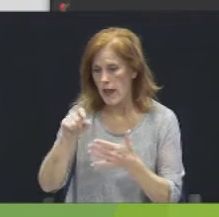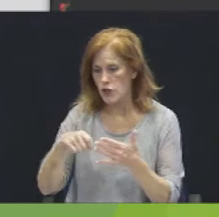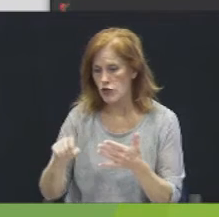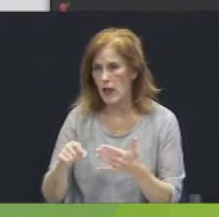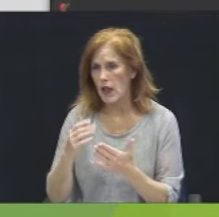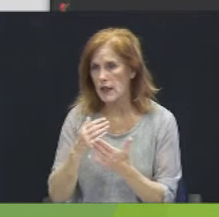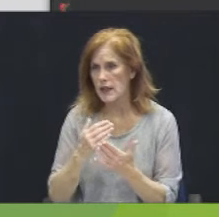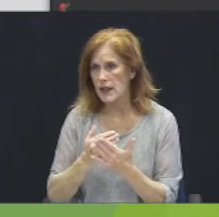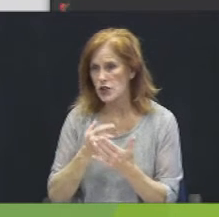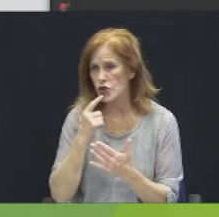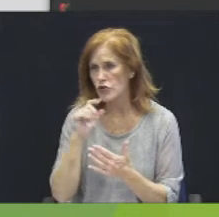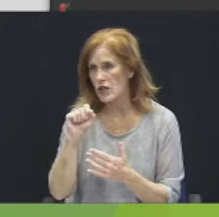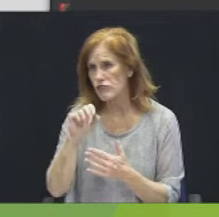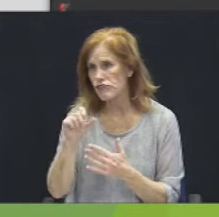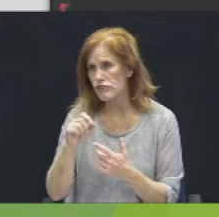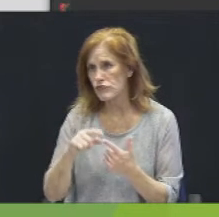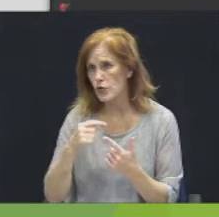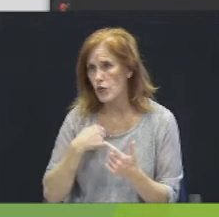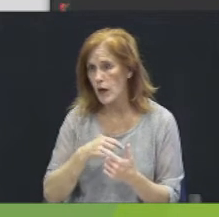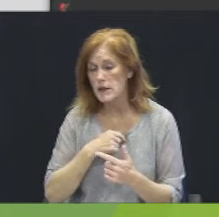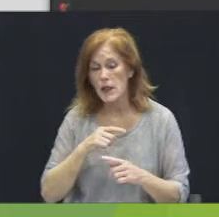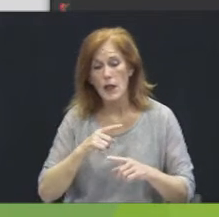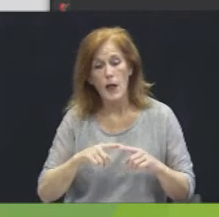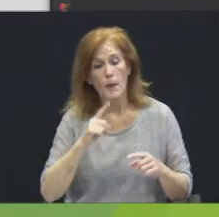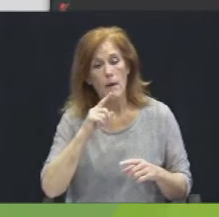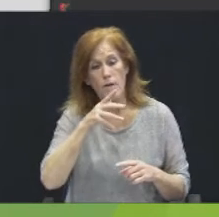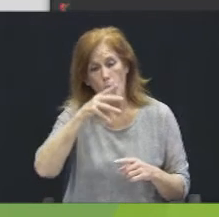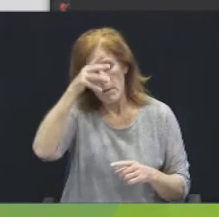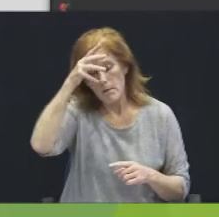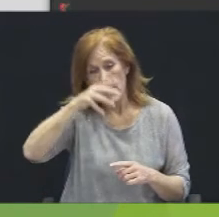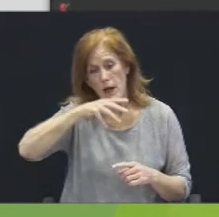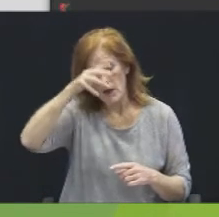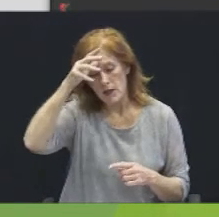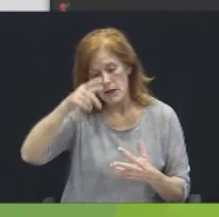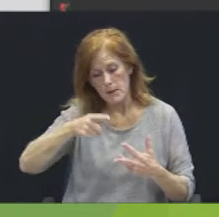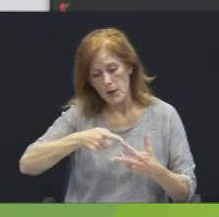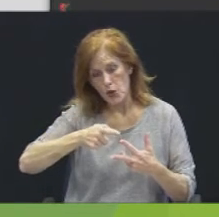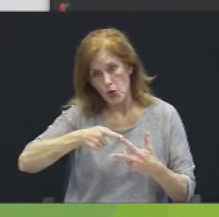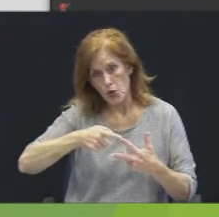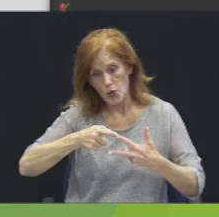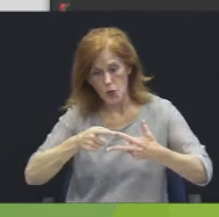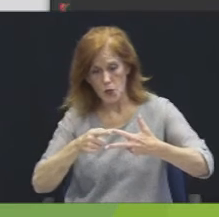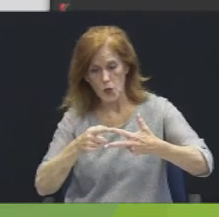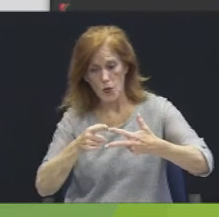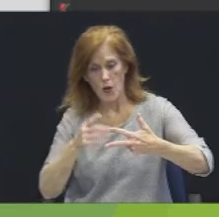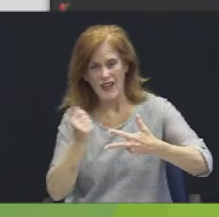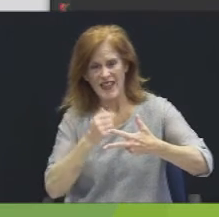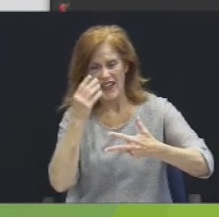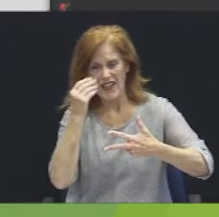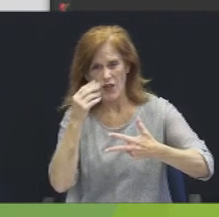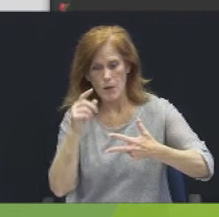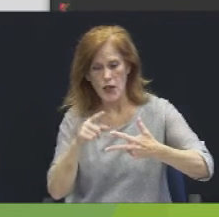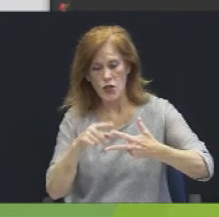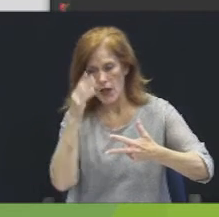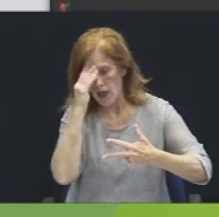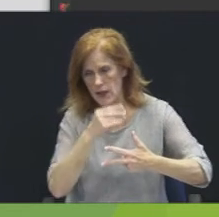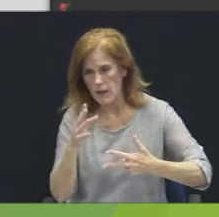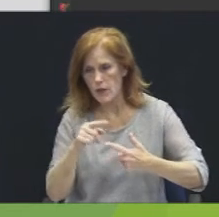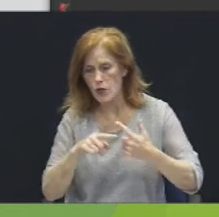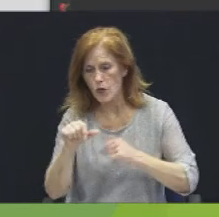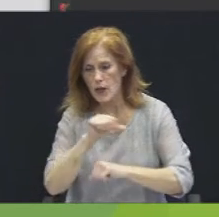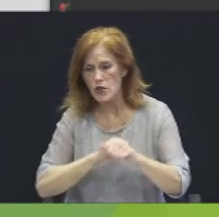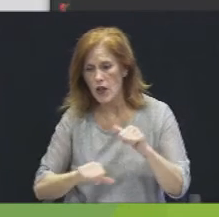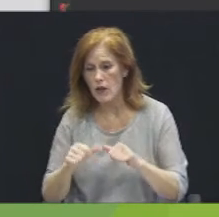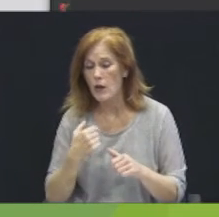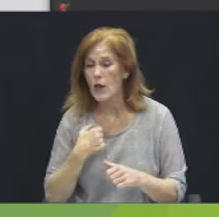gave, but for parents to be number two on getting information and giving it to each other, we have